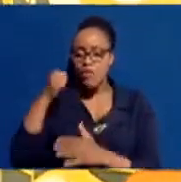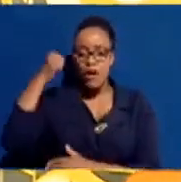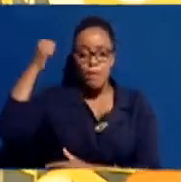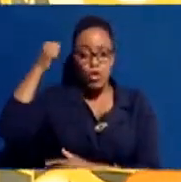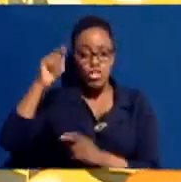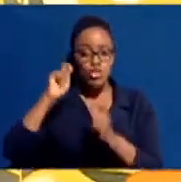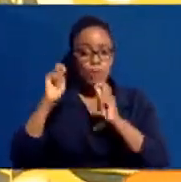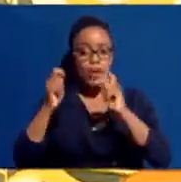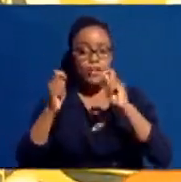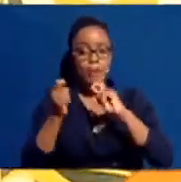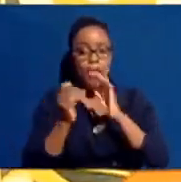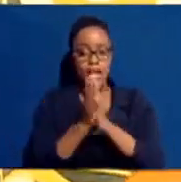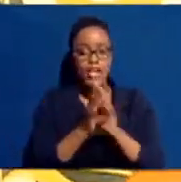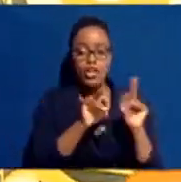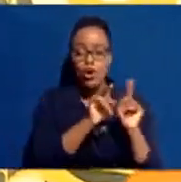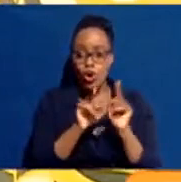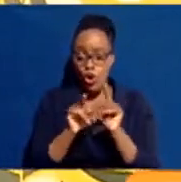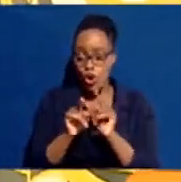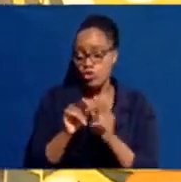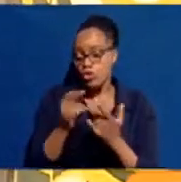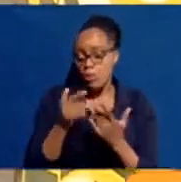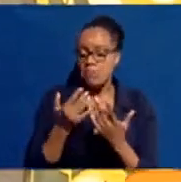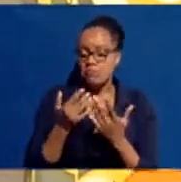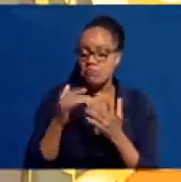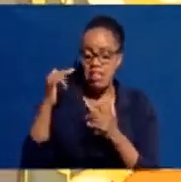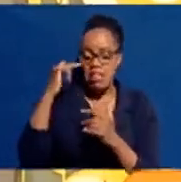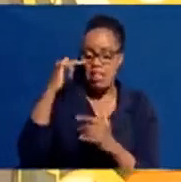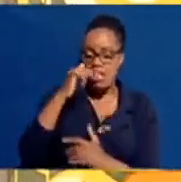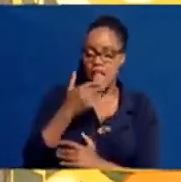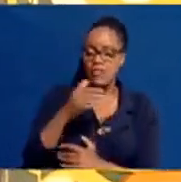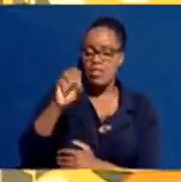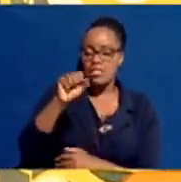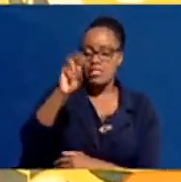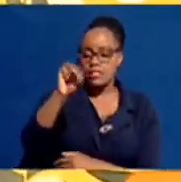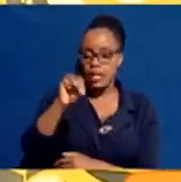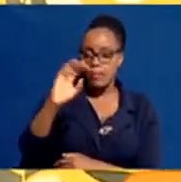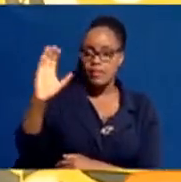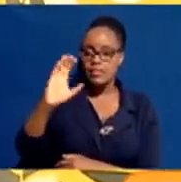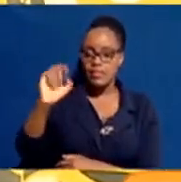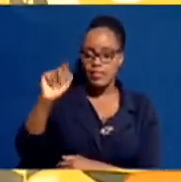manipulation and intimidation. Sam Gituku, Citizen TV, Nairobi.